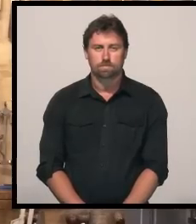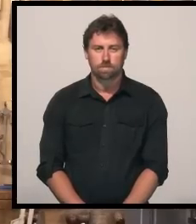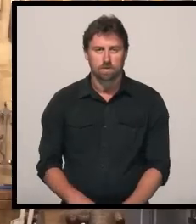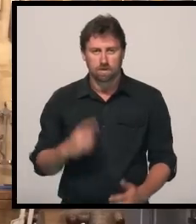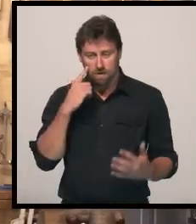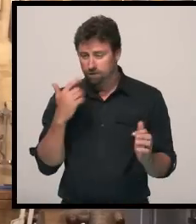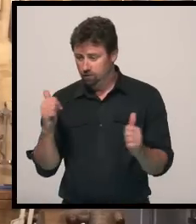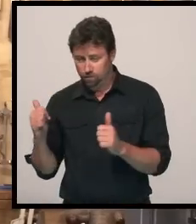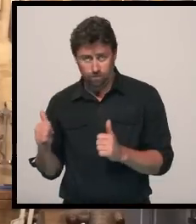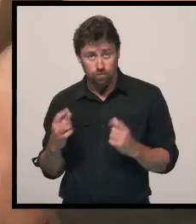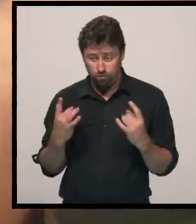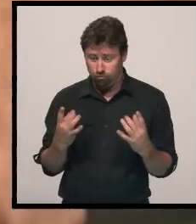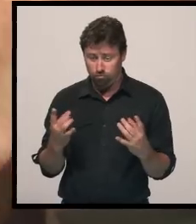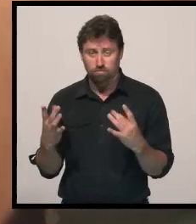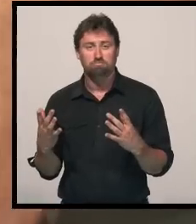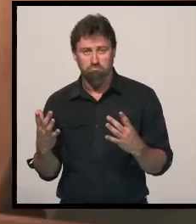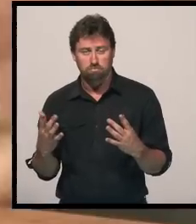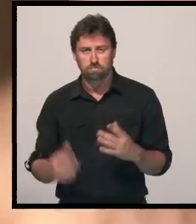these.